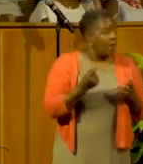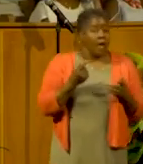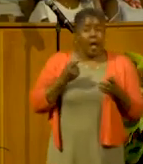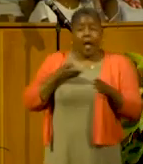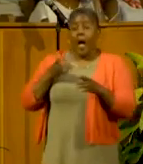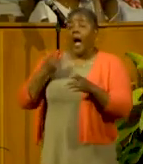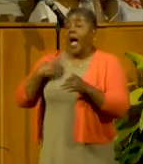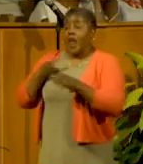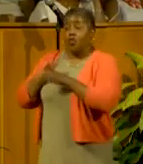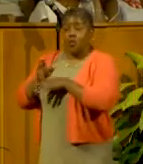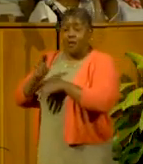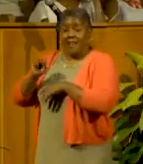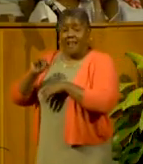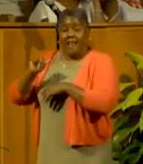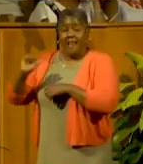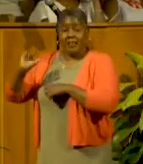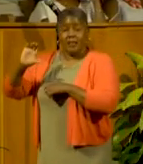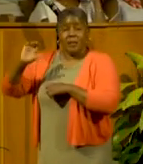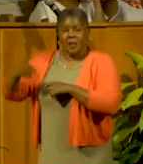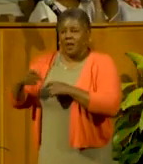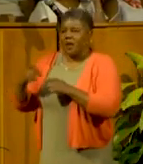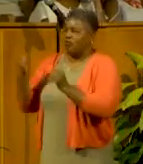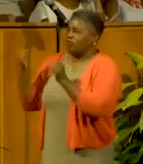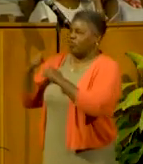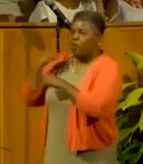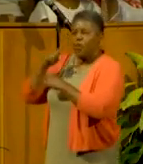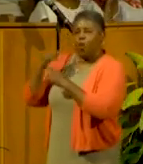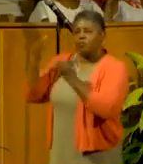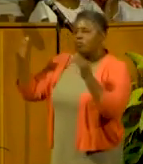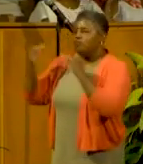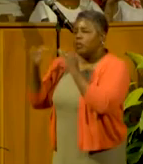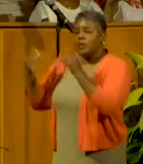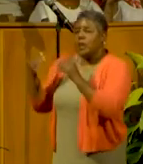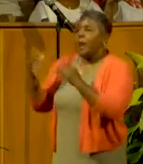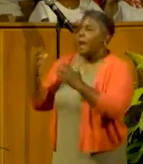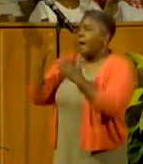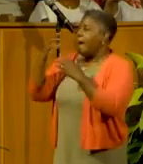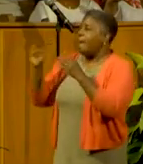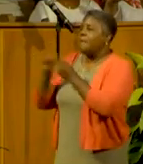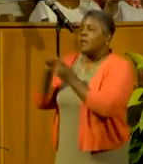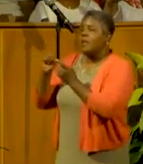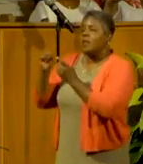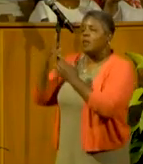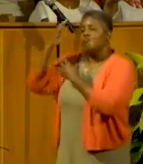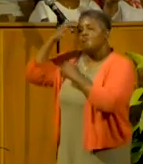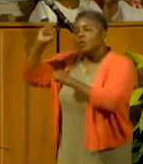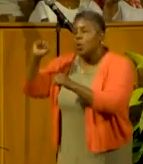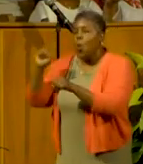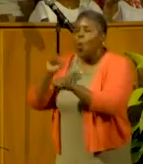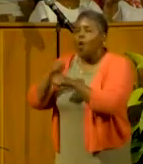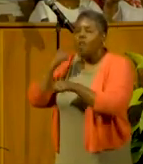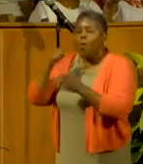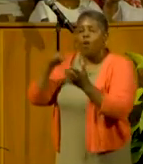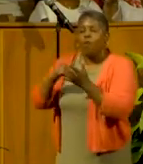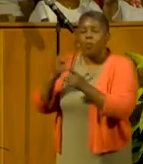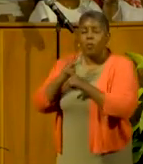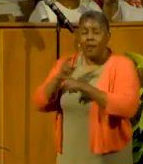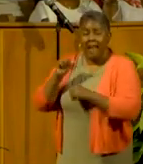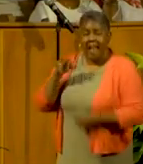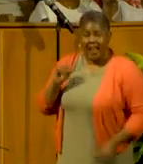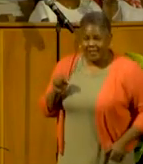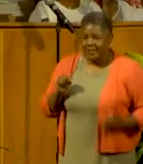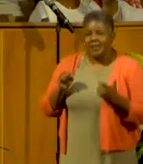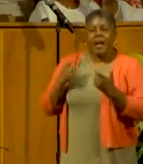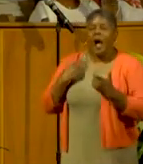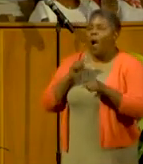at the NAACP, fighting for justice, meeting the president, working on the Affordable Care Act. It was my joy.